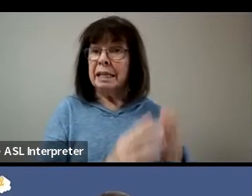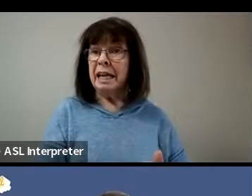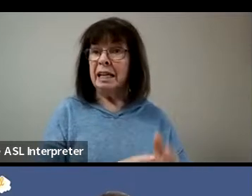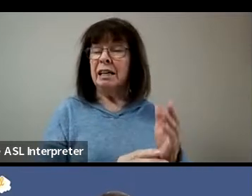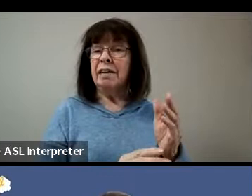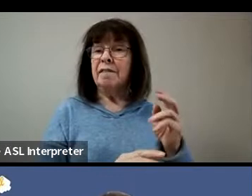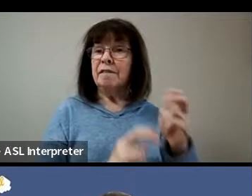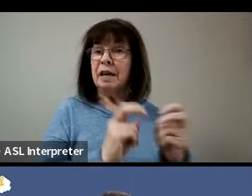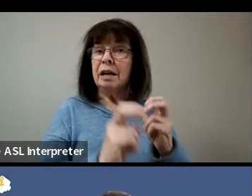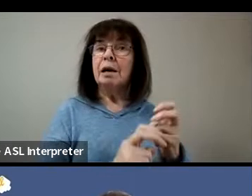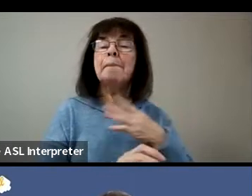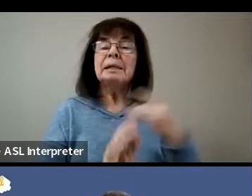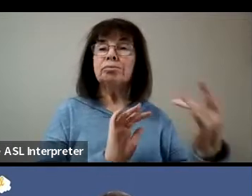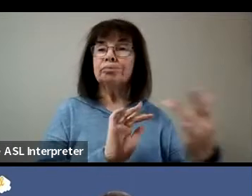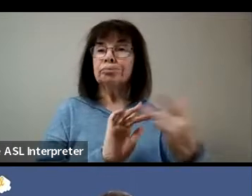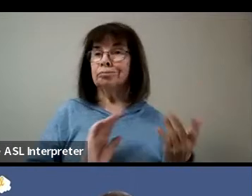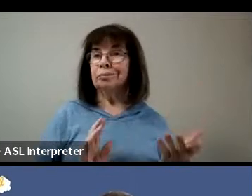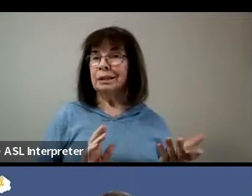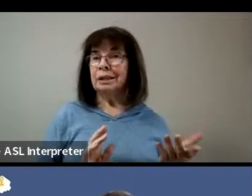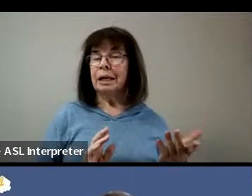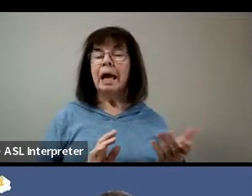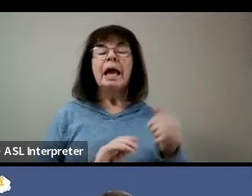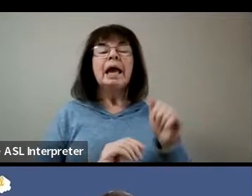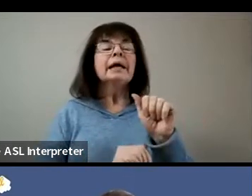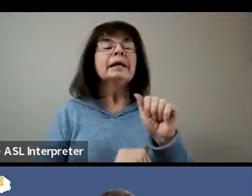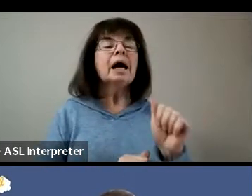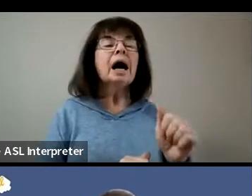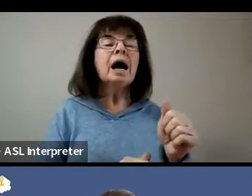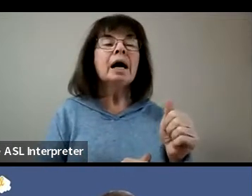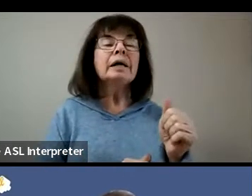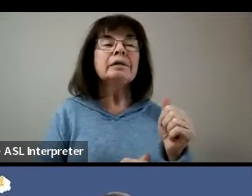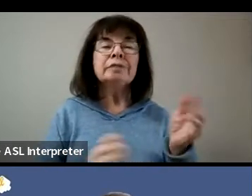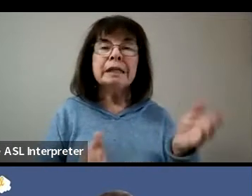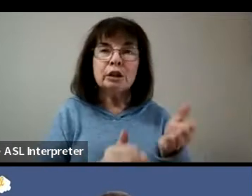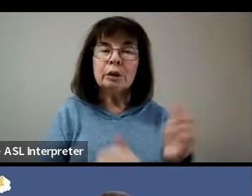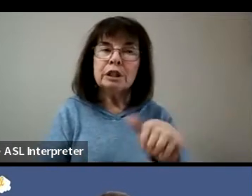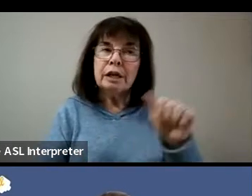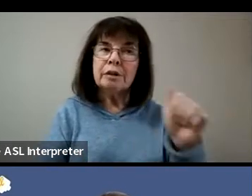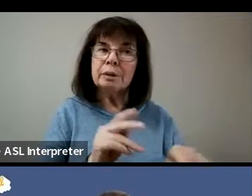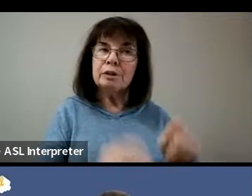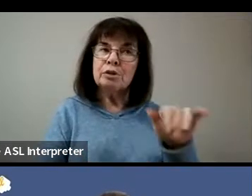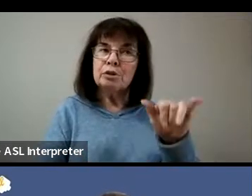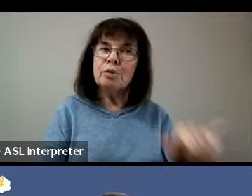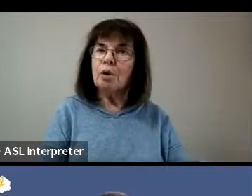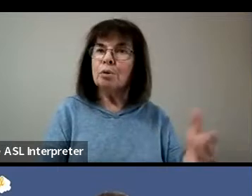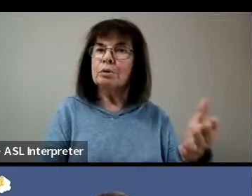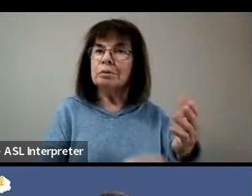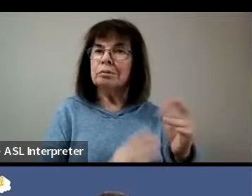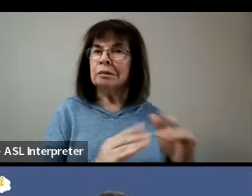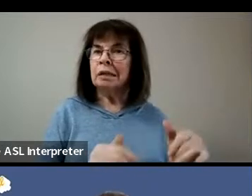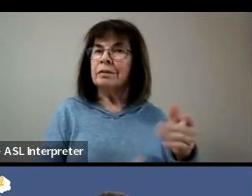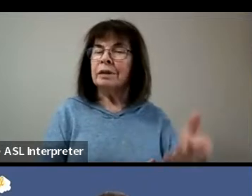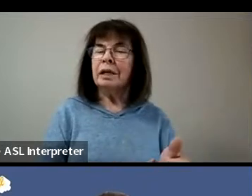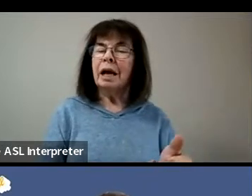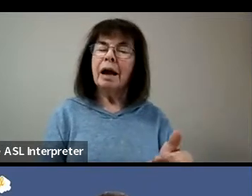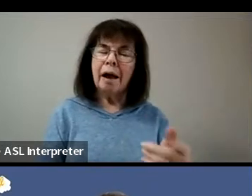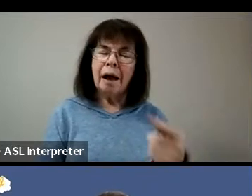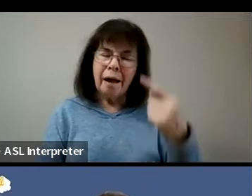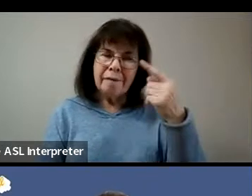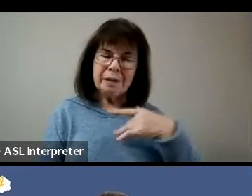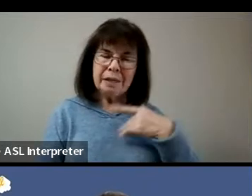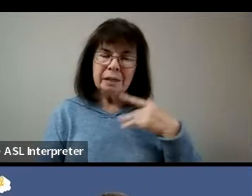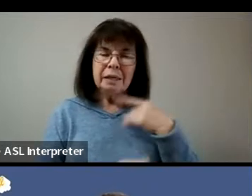encourage others to do sort of similar action. I think it's super important that we kind of show up